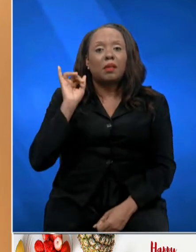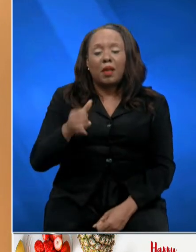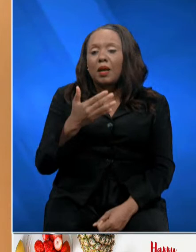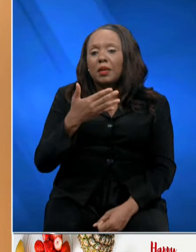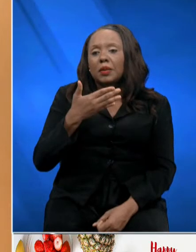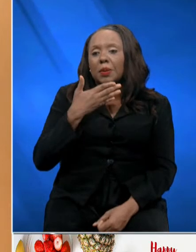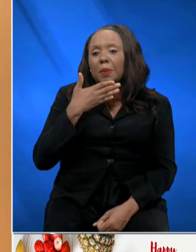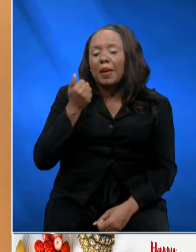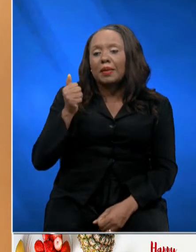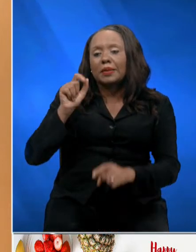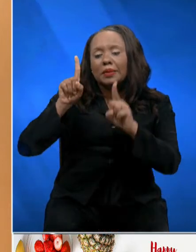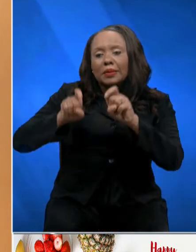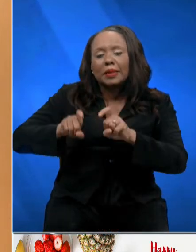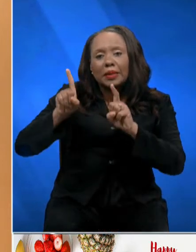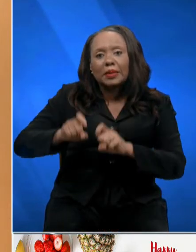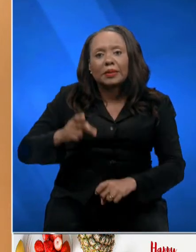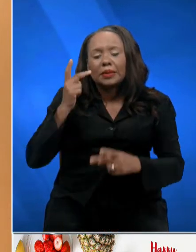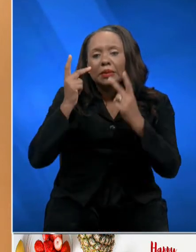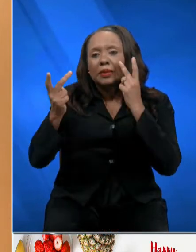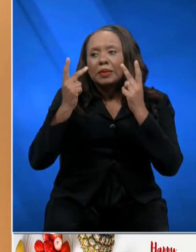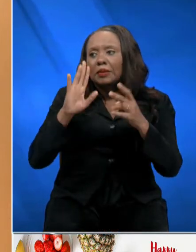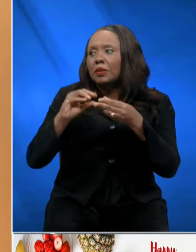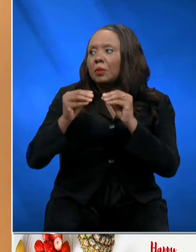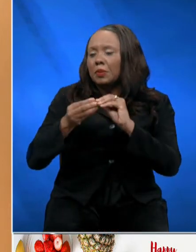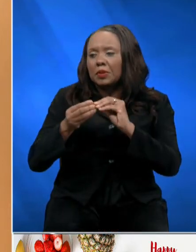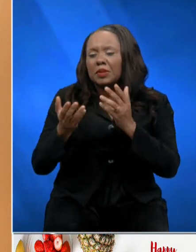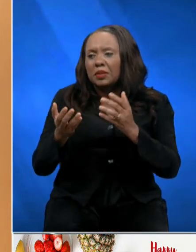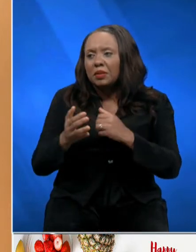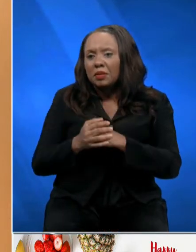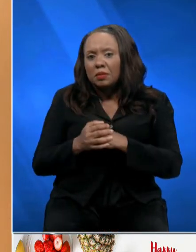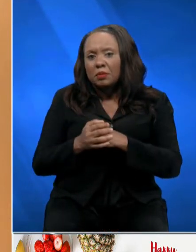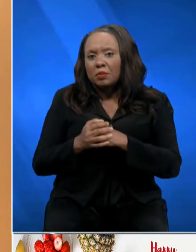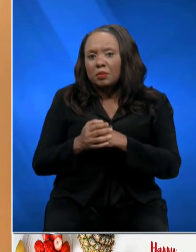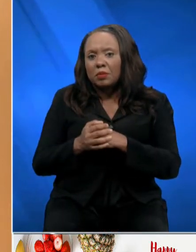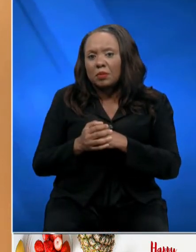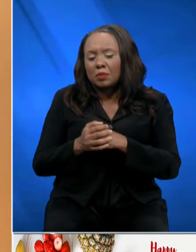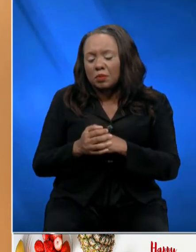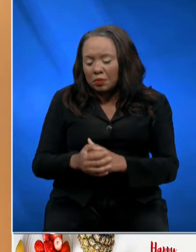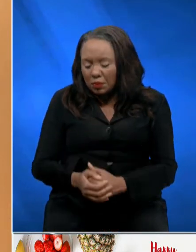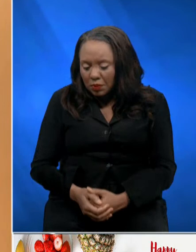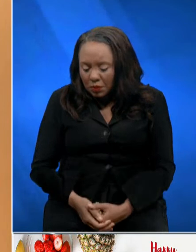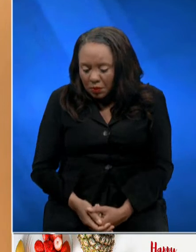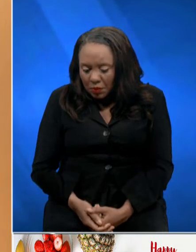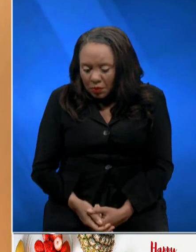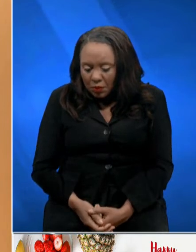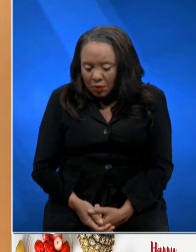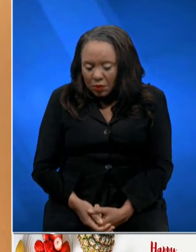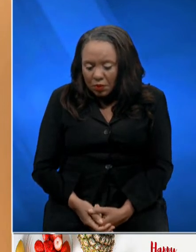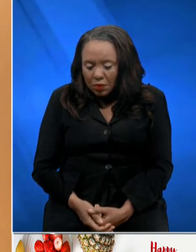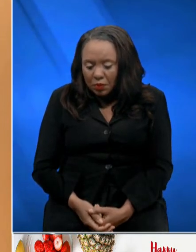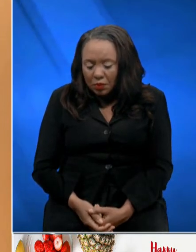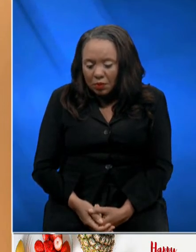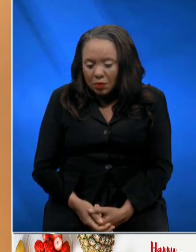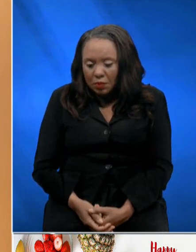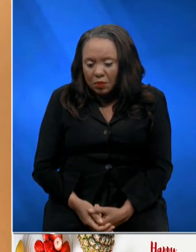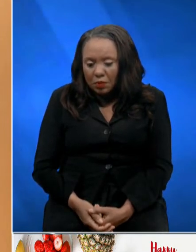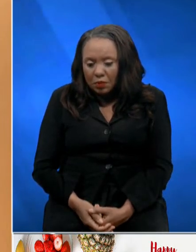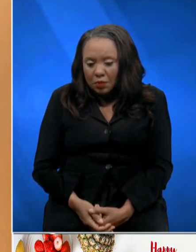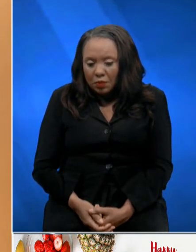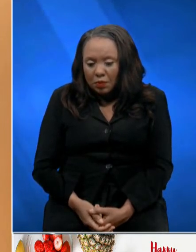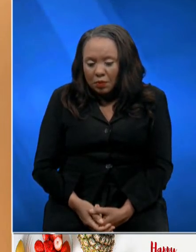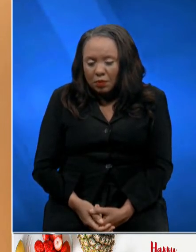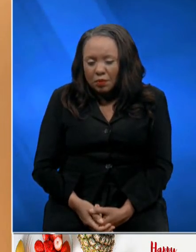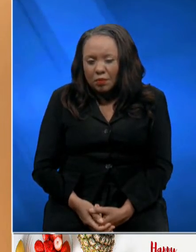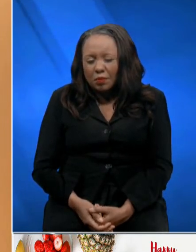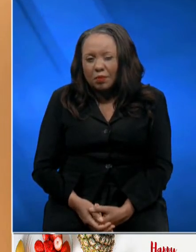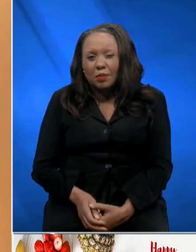is over a long period of time. The other option is fasting blood sugar, That also gives you a good immediate